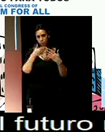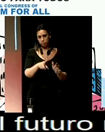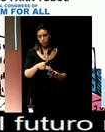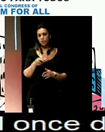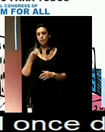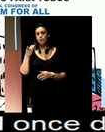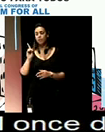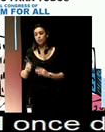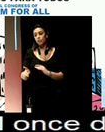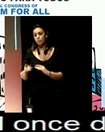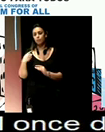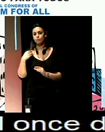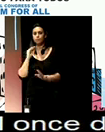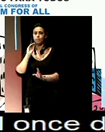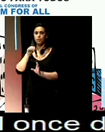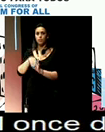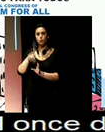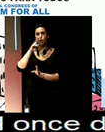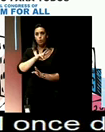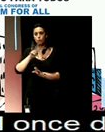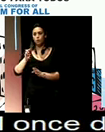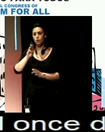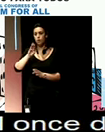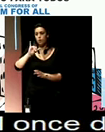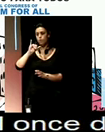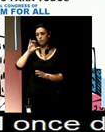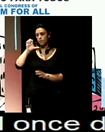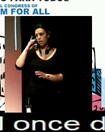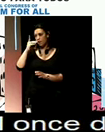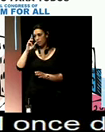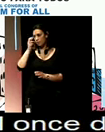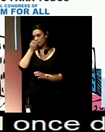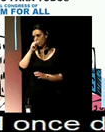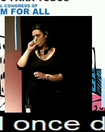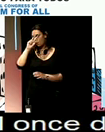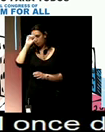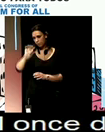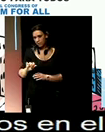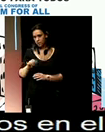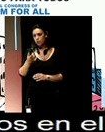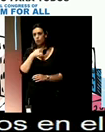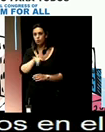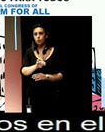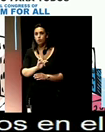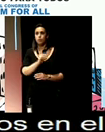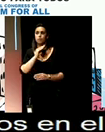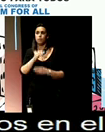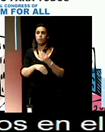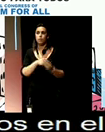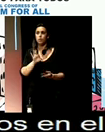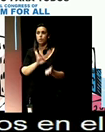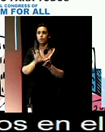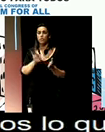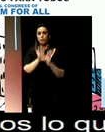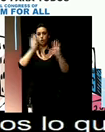11th, and the Pedralbes Museum. In all these areas, we are carrying out global support